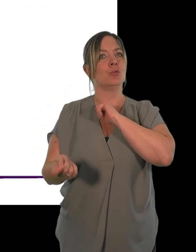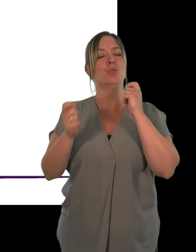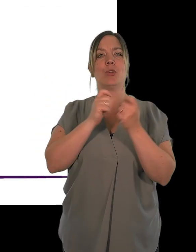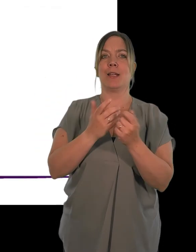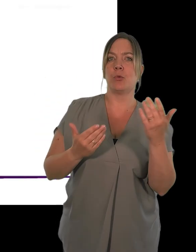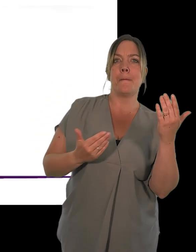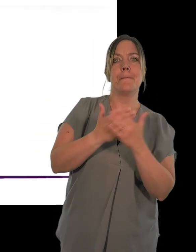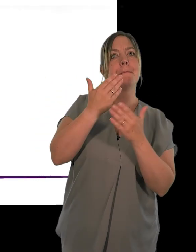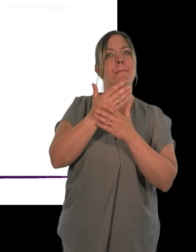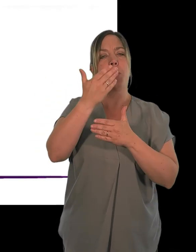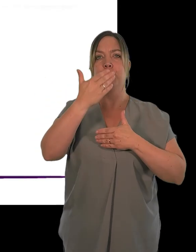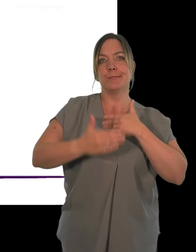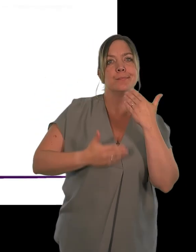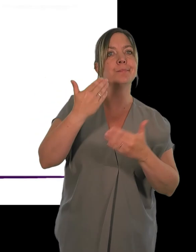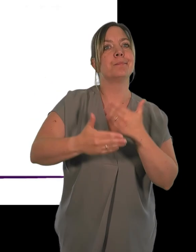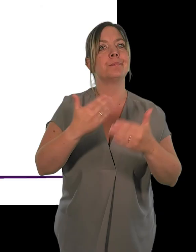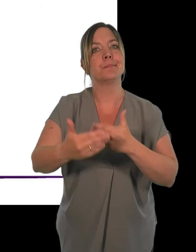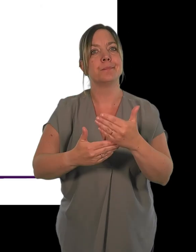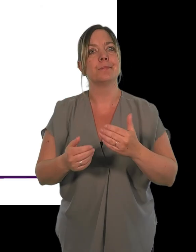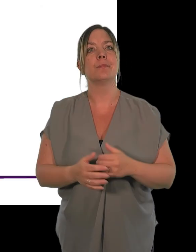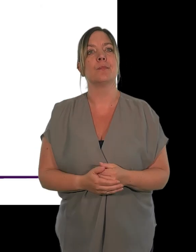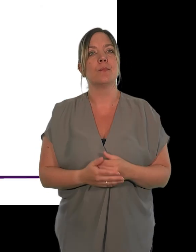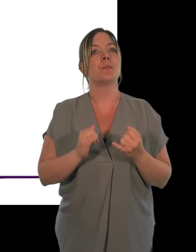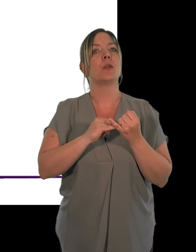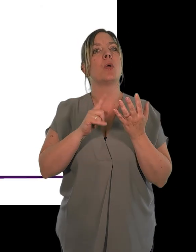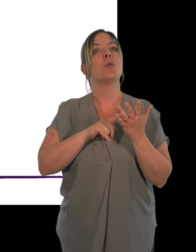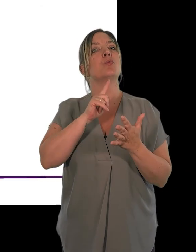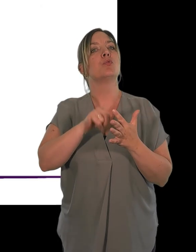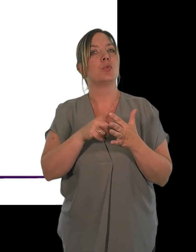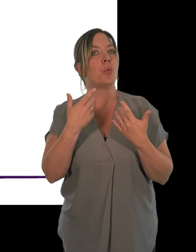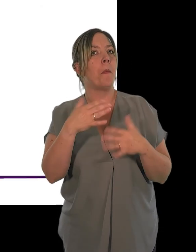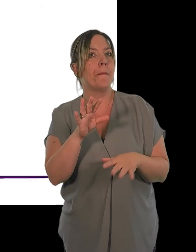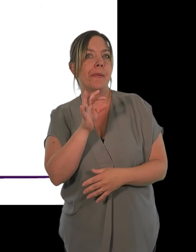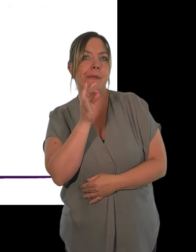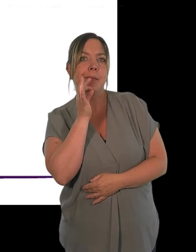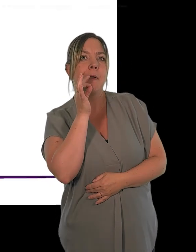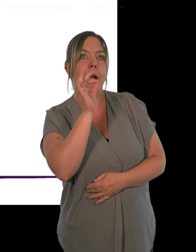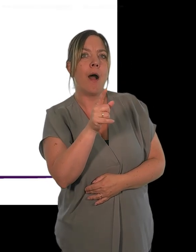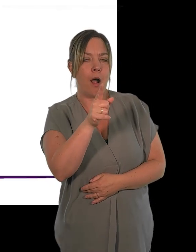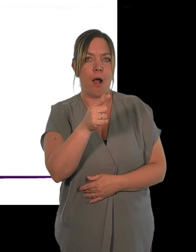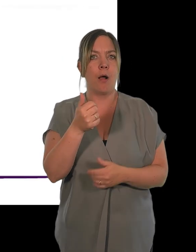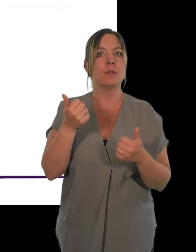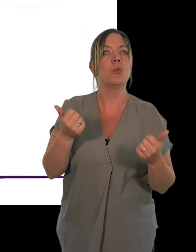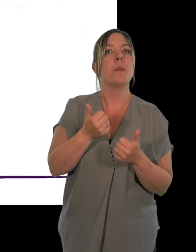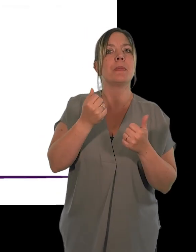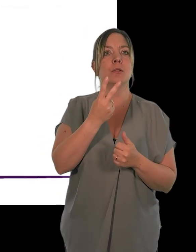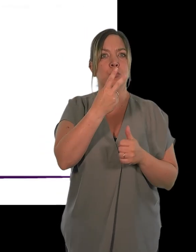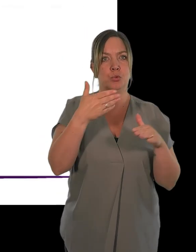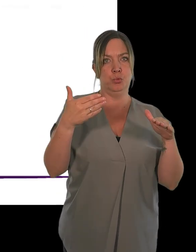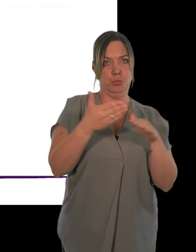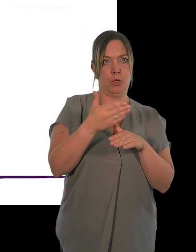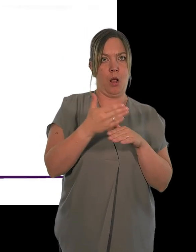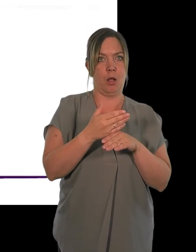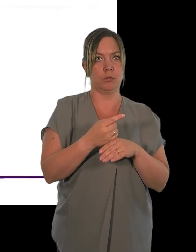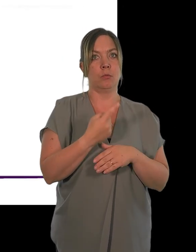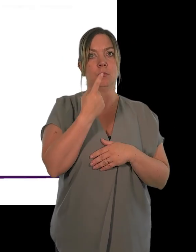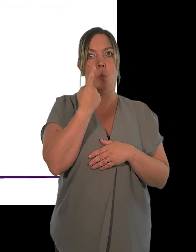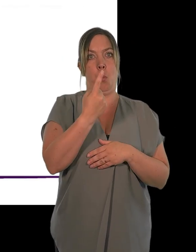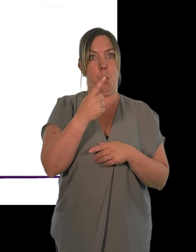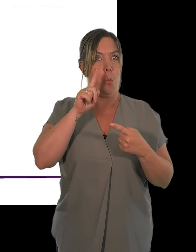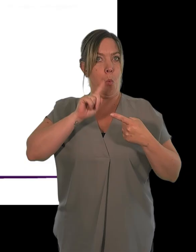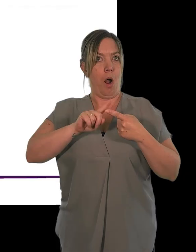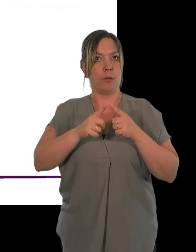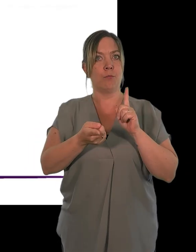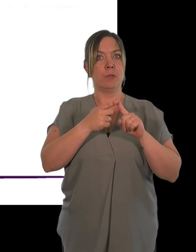data analysis and make recommendations based on your findings. The assessment. The